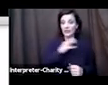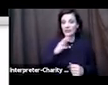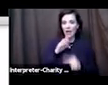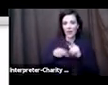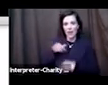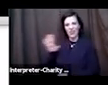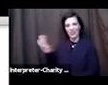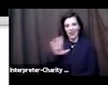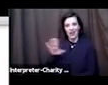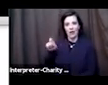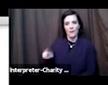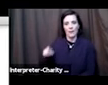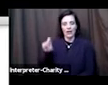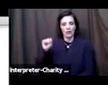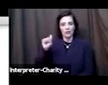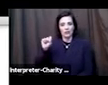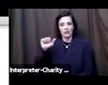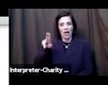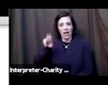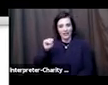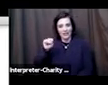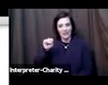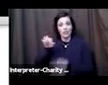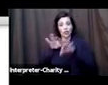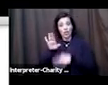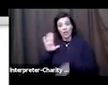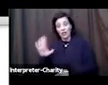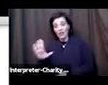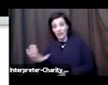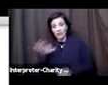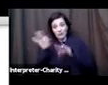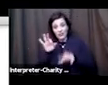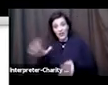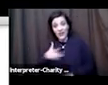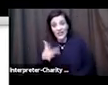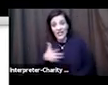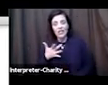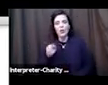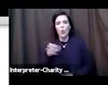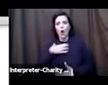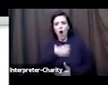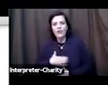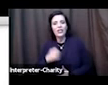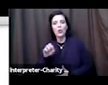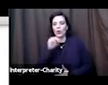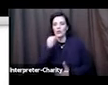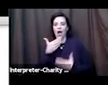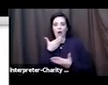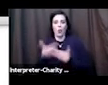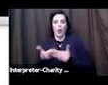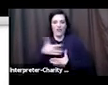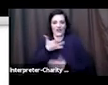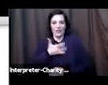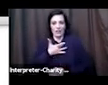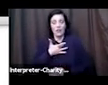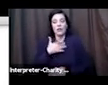medical status, to share their feelings, to share if they're hungry or if they're unwell. The bigger piece with the insurance process is you really